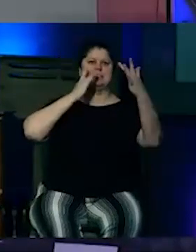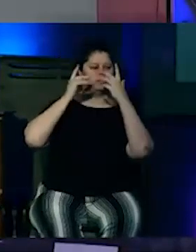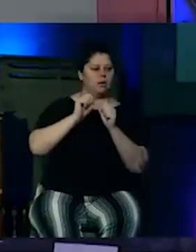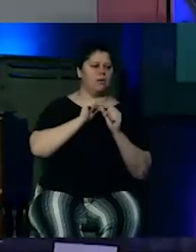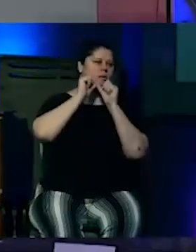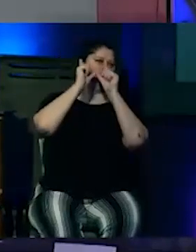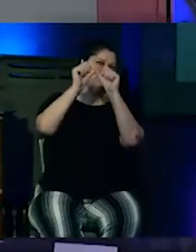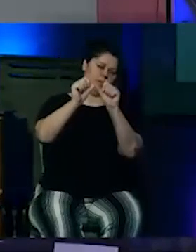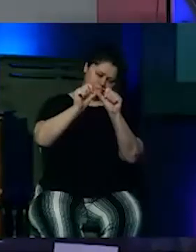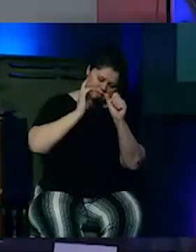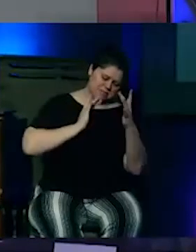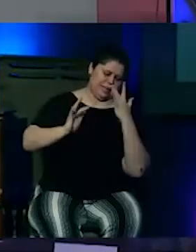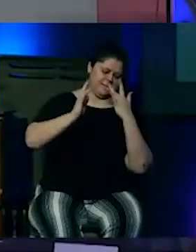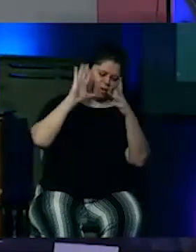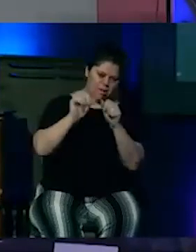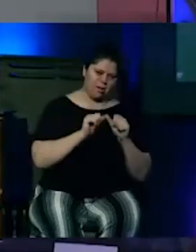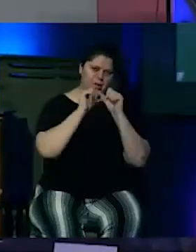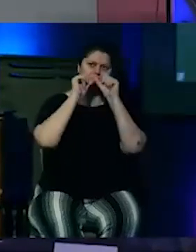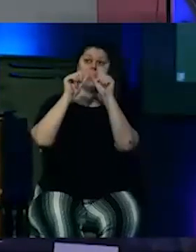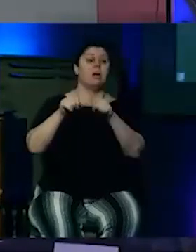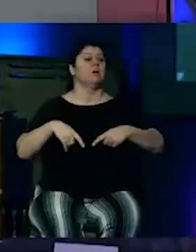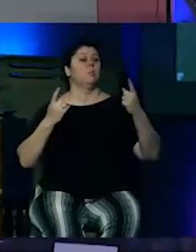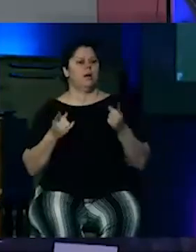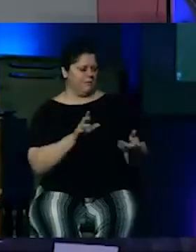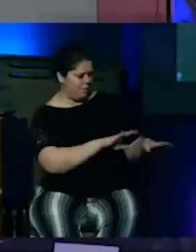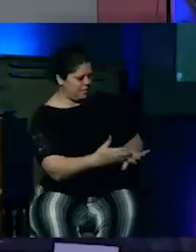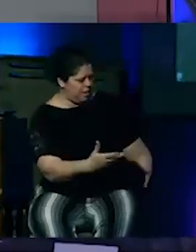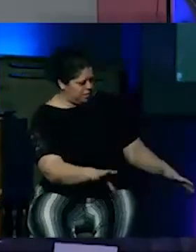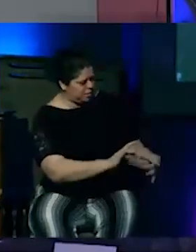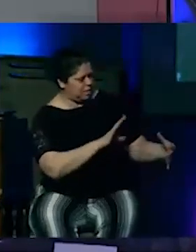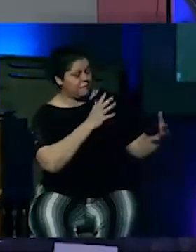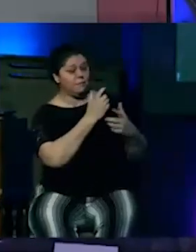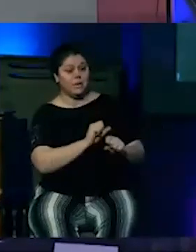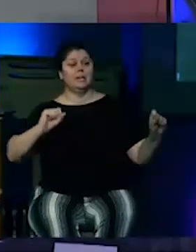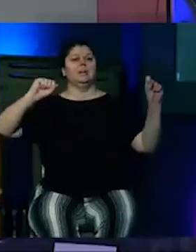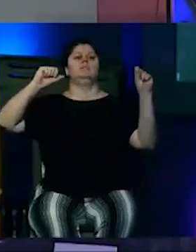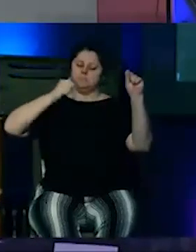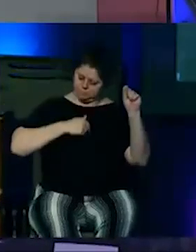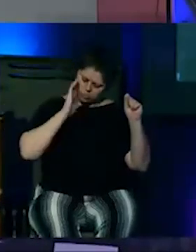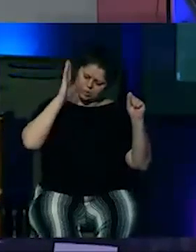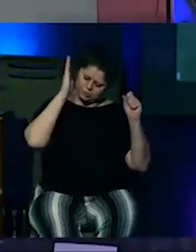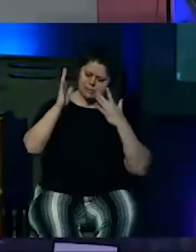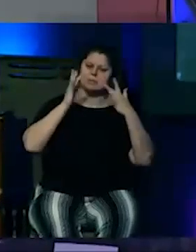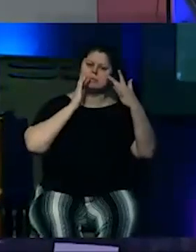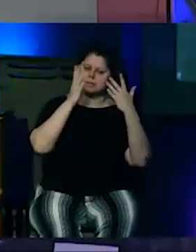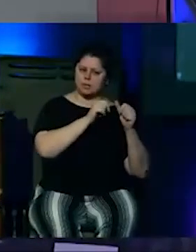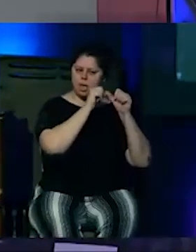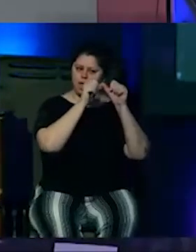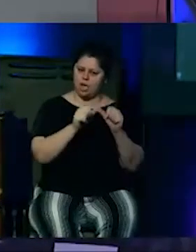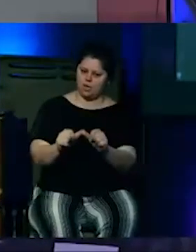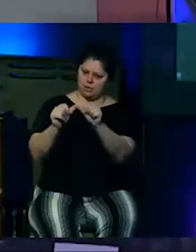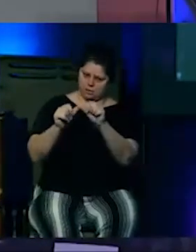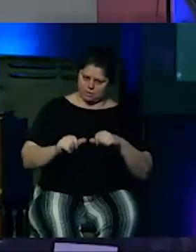I'll sing on. And when from death I'm free, I'll sing